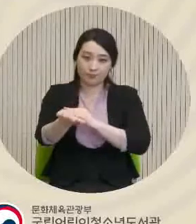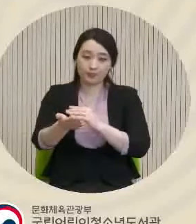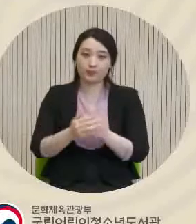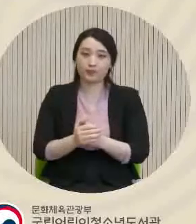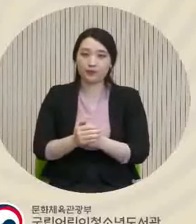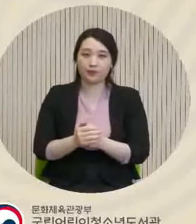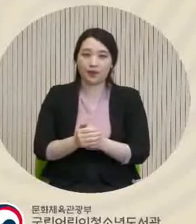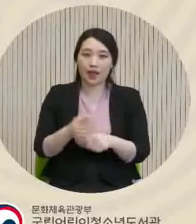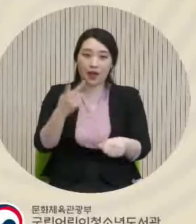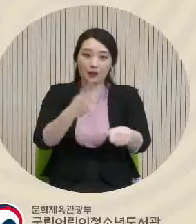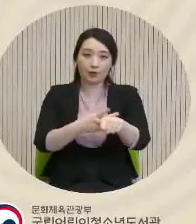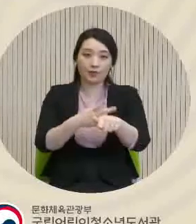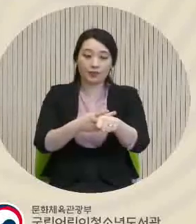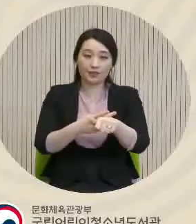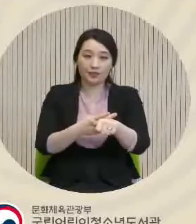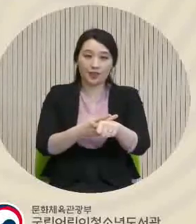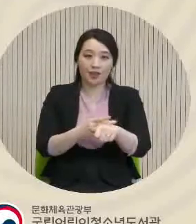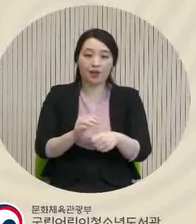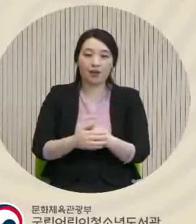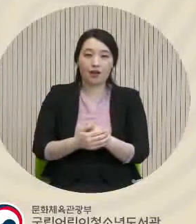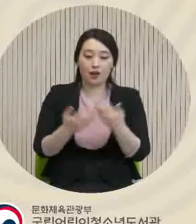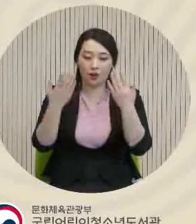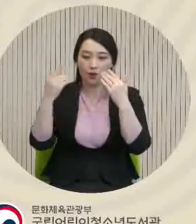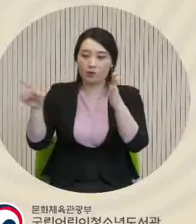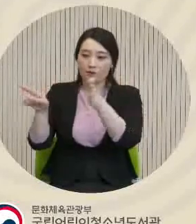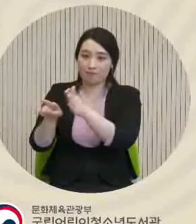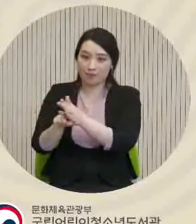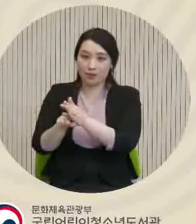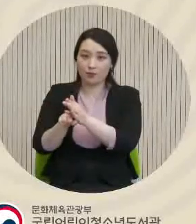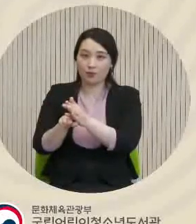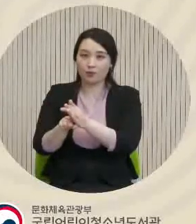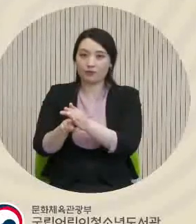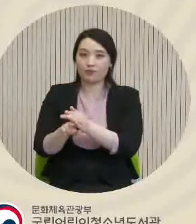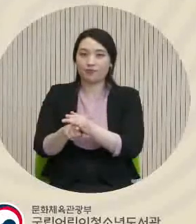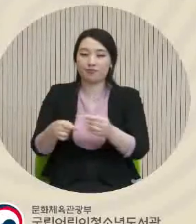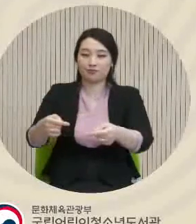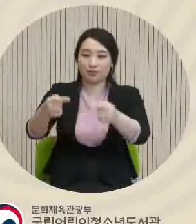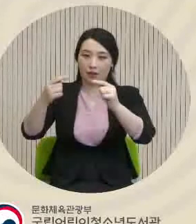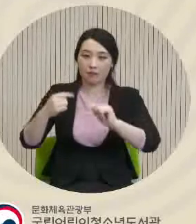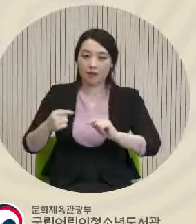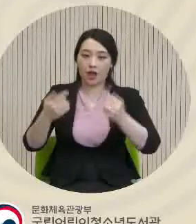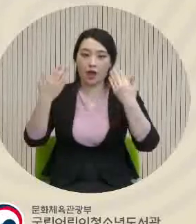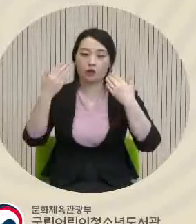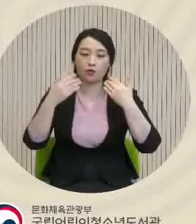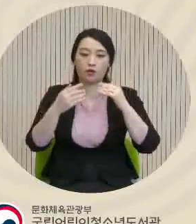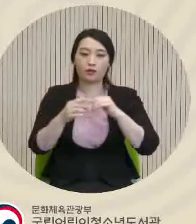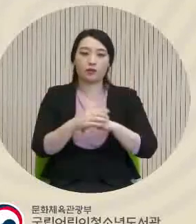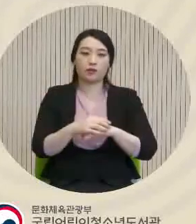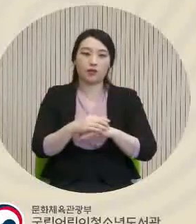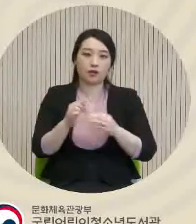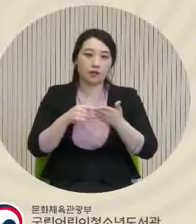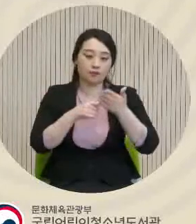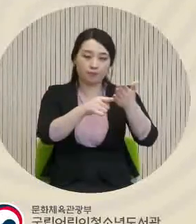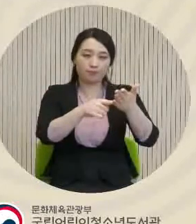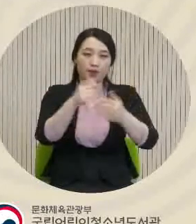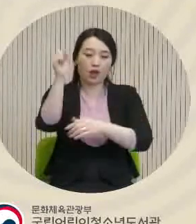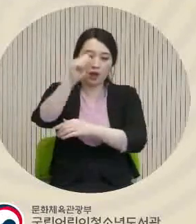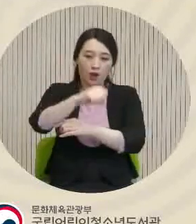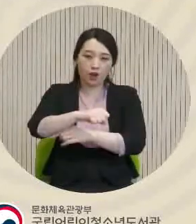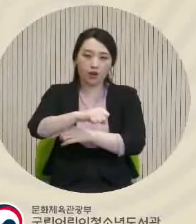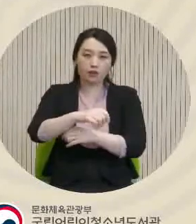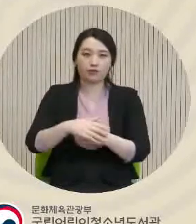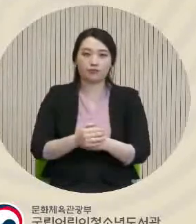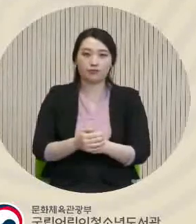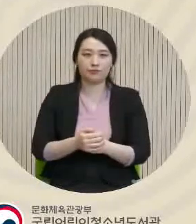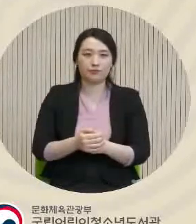received the official letter from our university, and then we notified